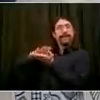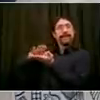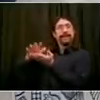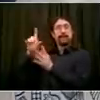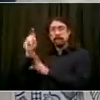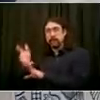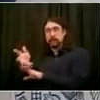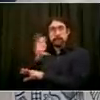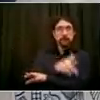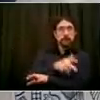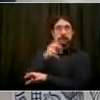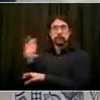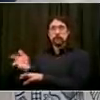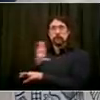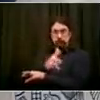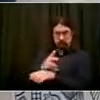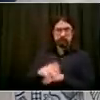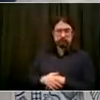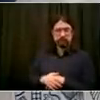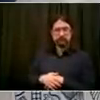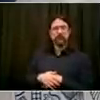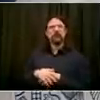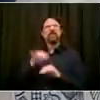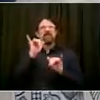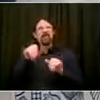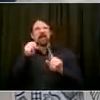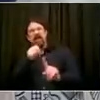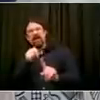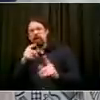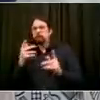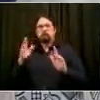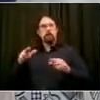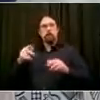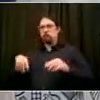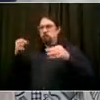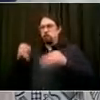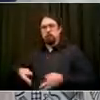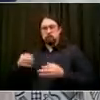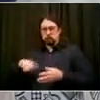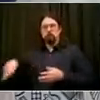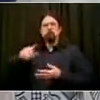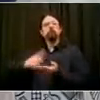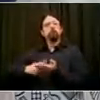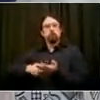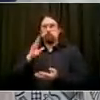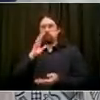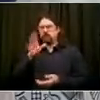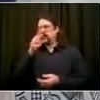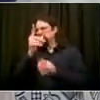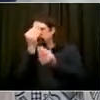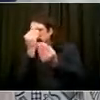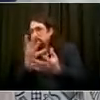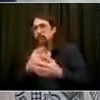situation as these changing dynamics occur. Go ahead. Next is Emily from New